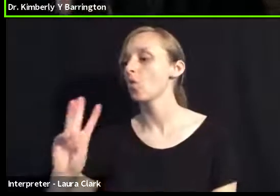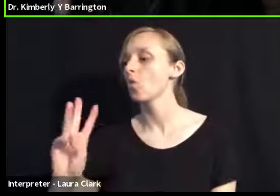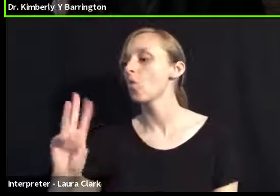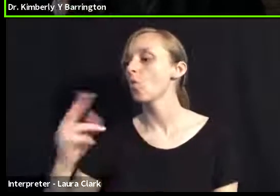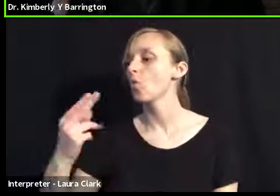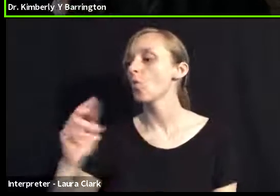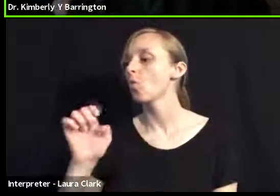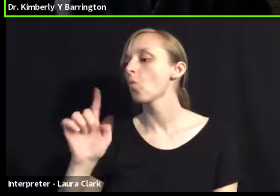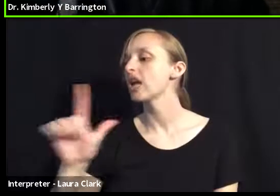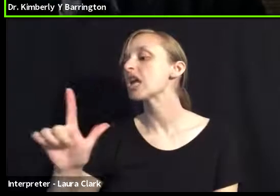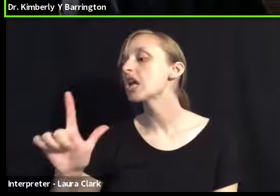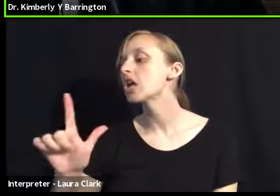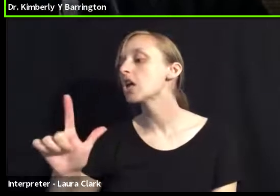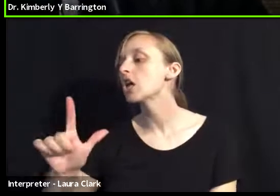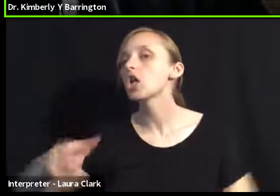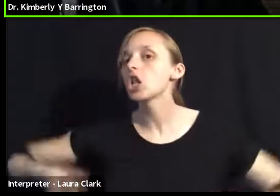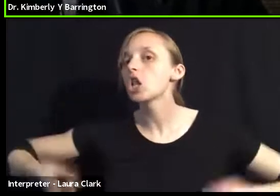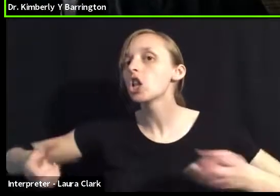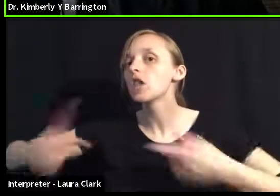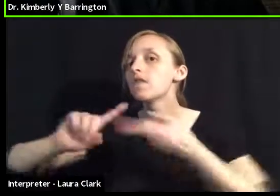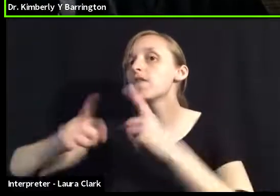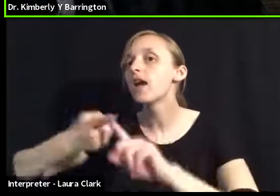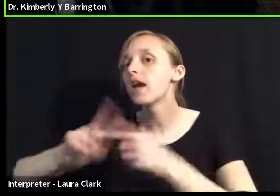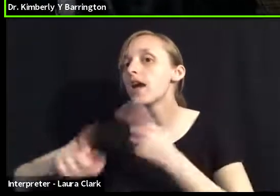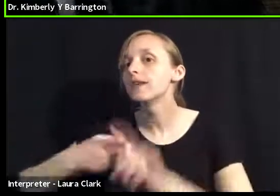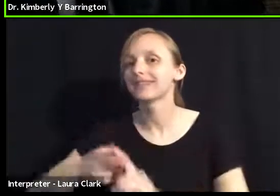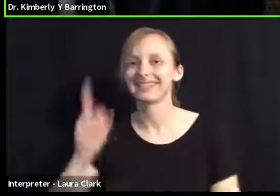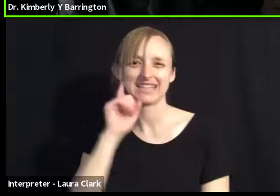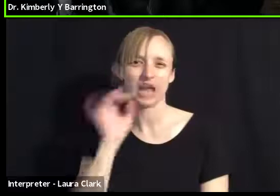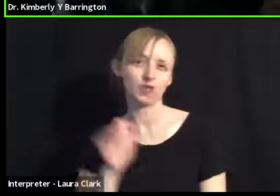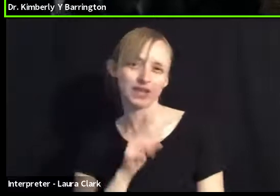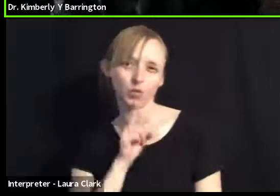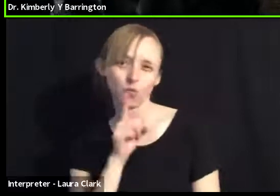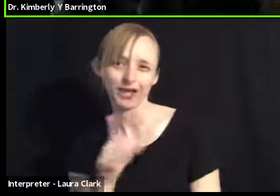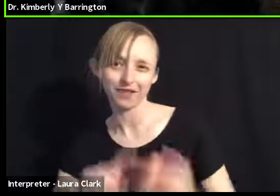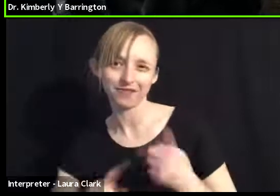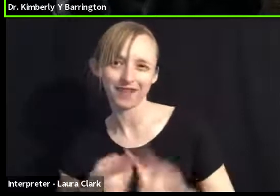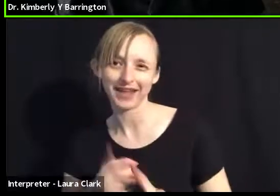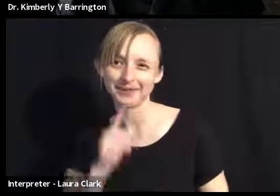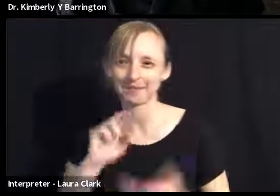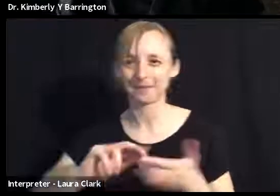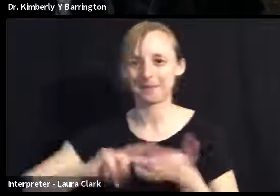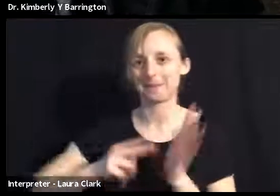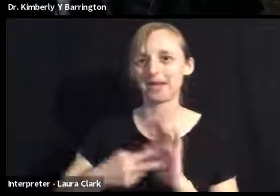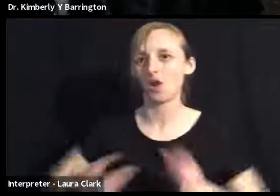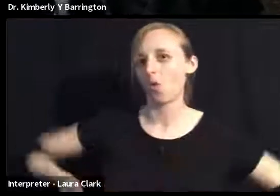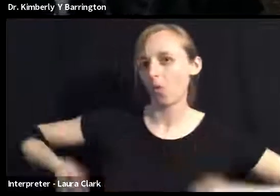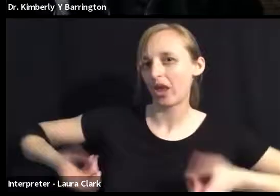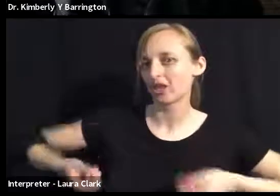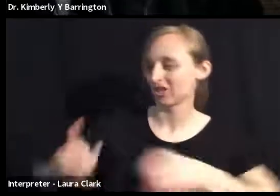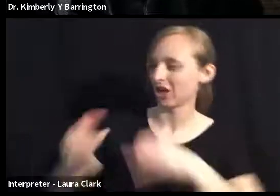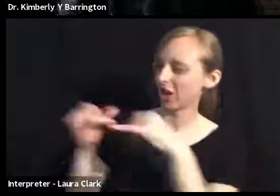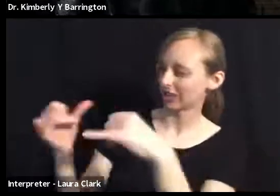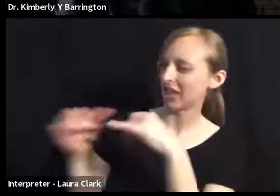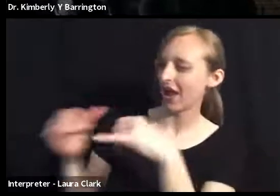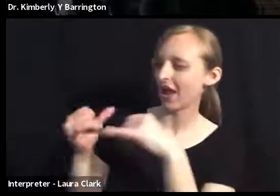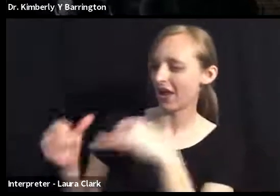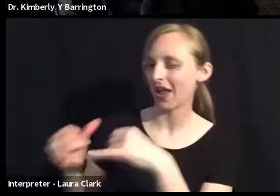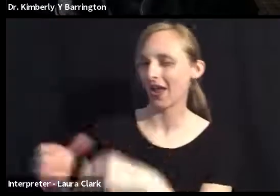Pun intended. Yes, it was. She hanging out with her wheel friends. Yeah. You know, That's right.